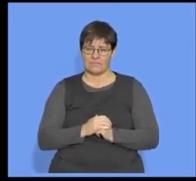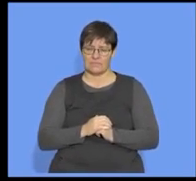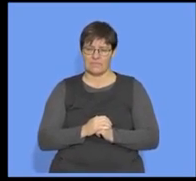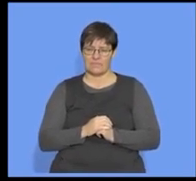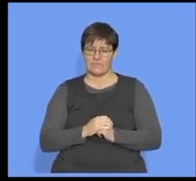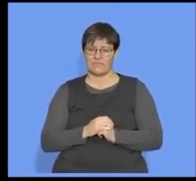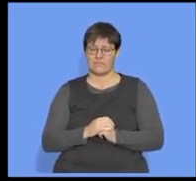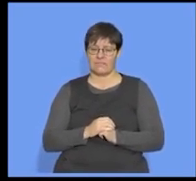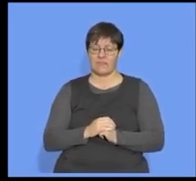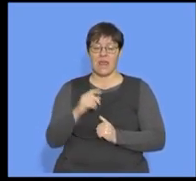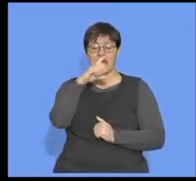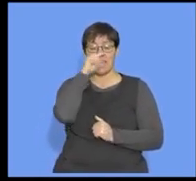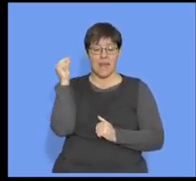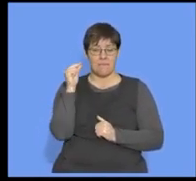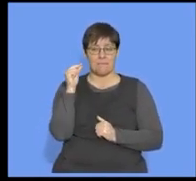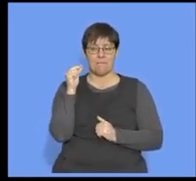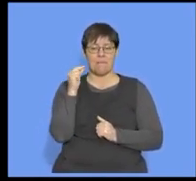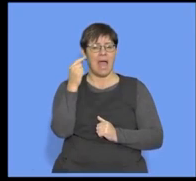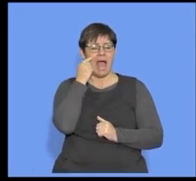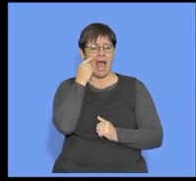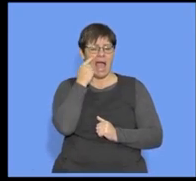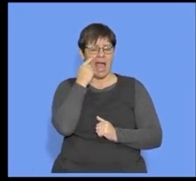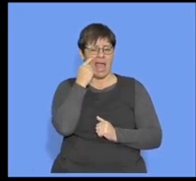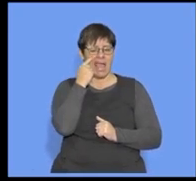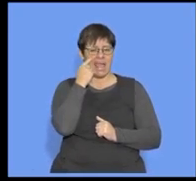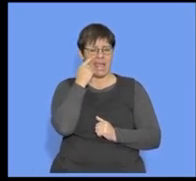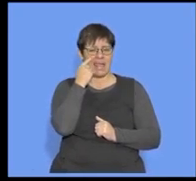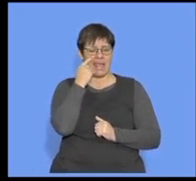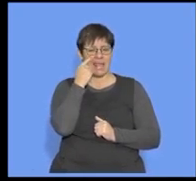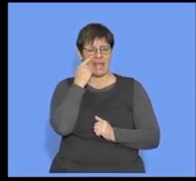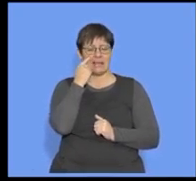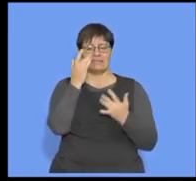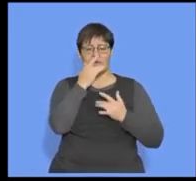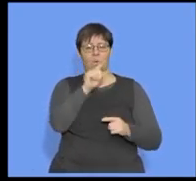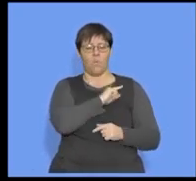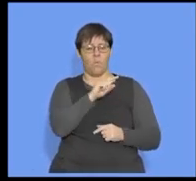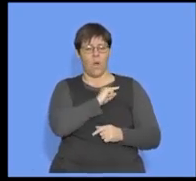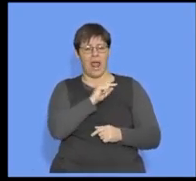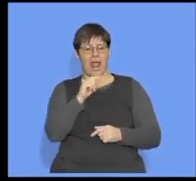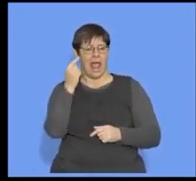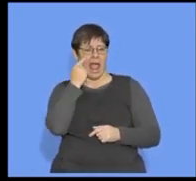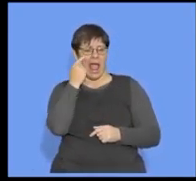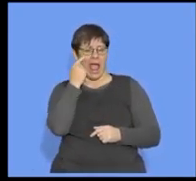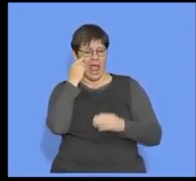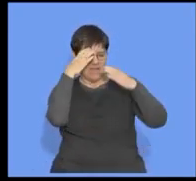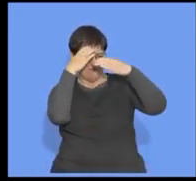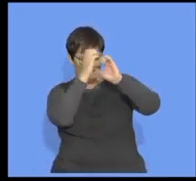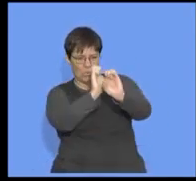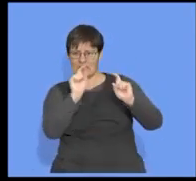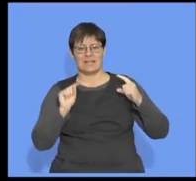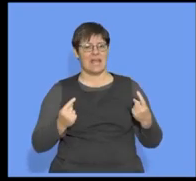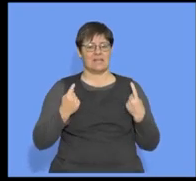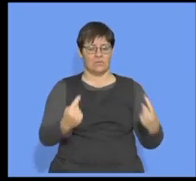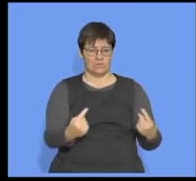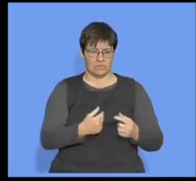Then we move to the next question. Name the eye defect, which results in the inability of the